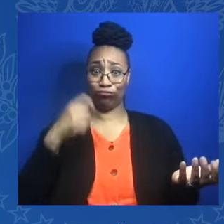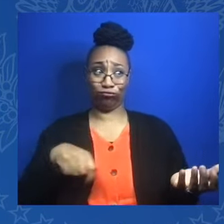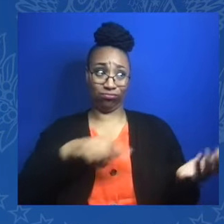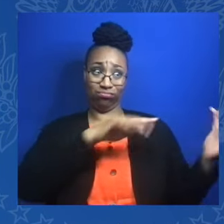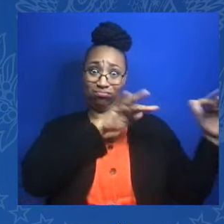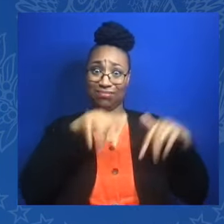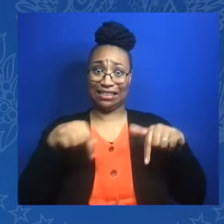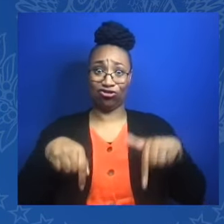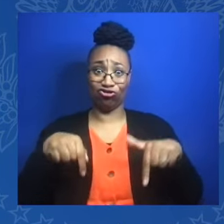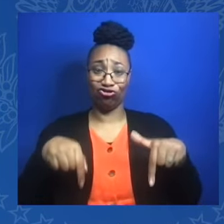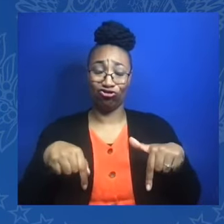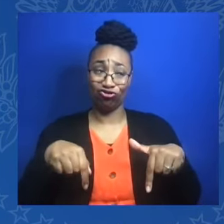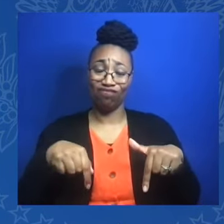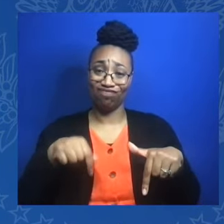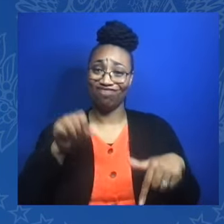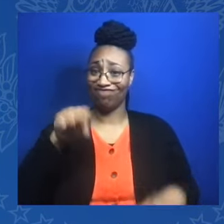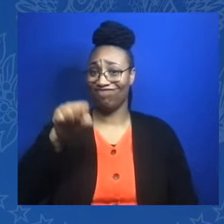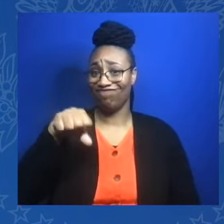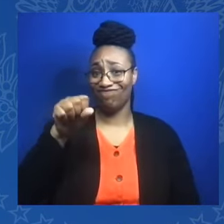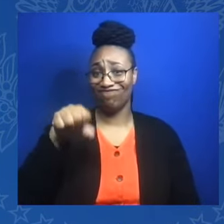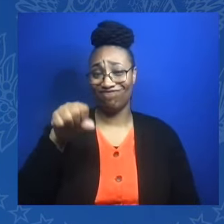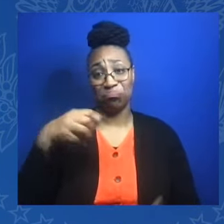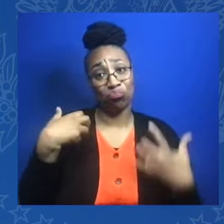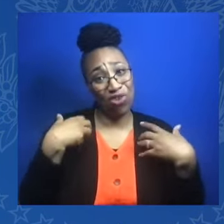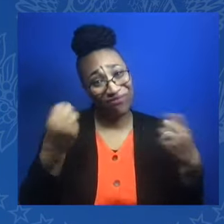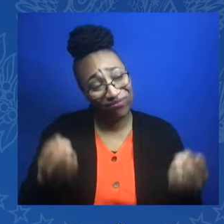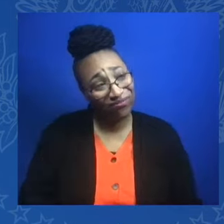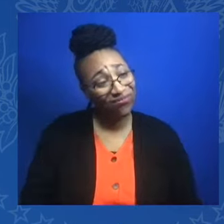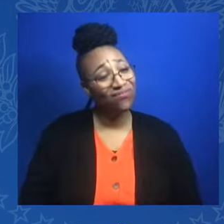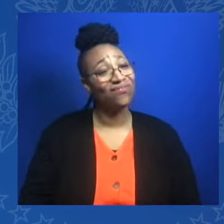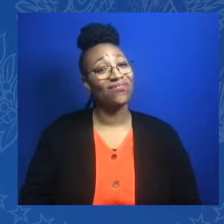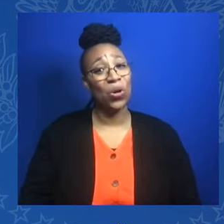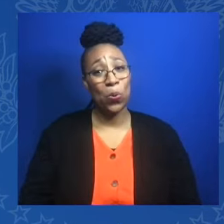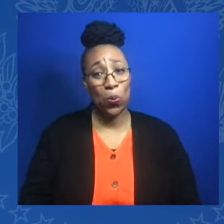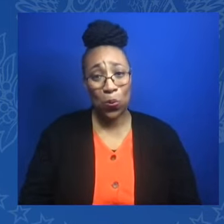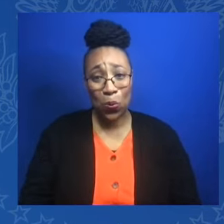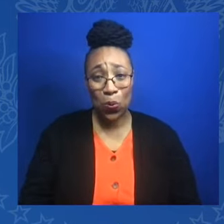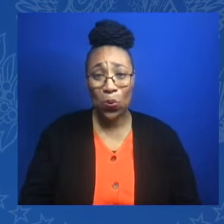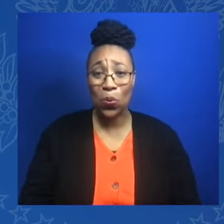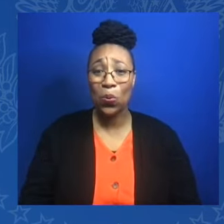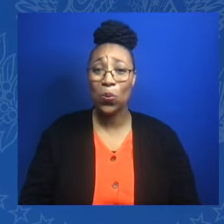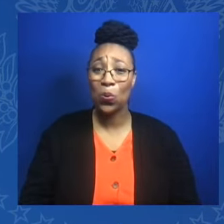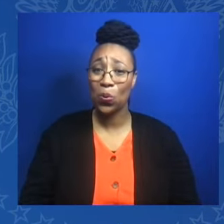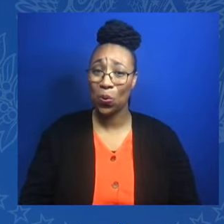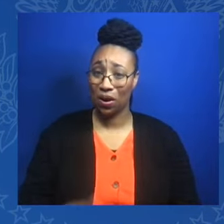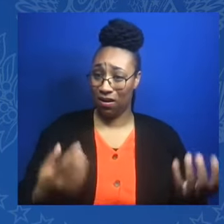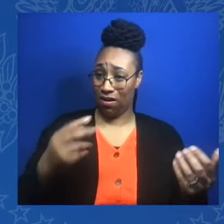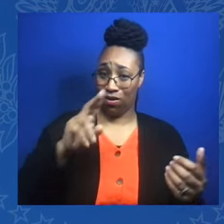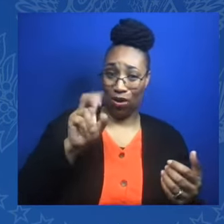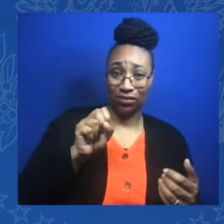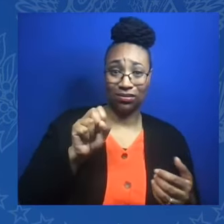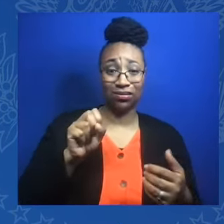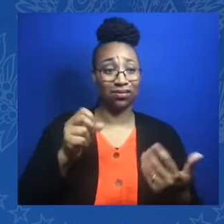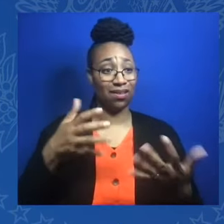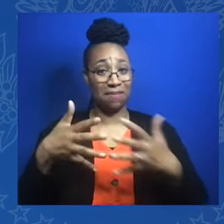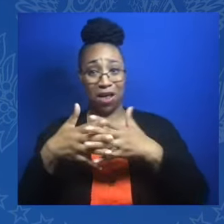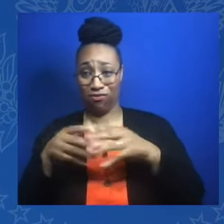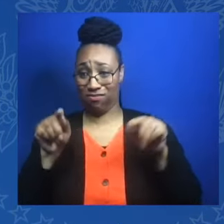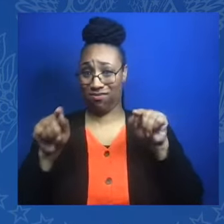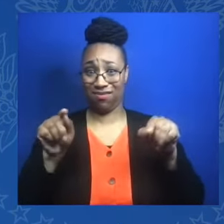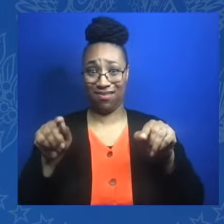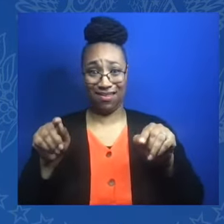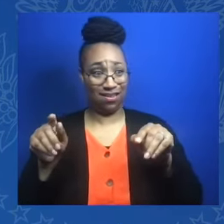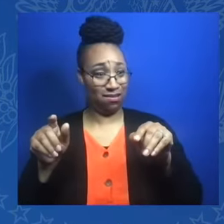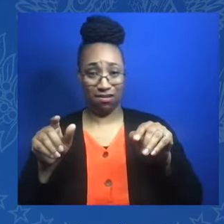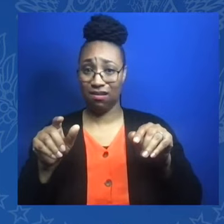way. Canada and the United States, together with a coalition of 50 nations we've jointly worked to put together, are making sure